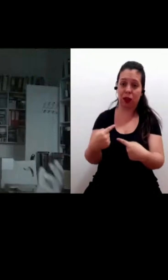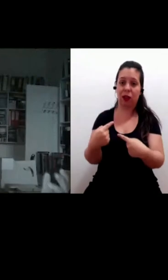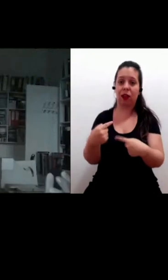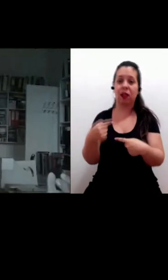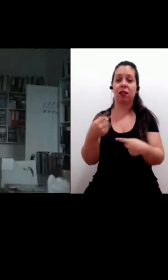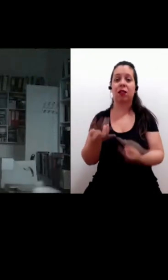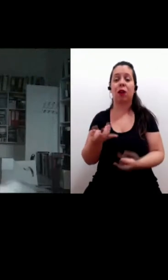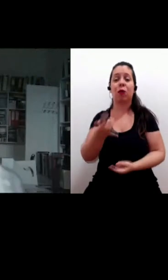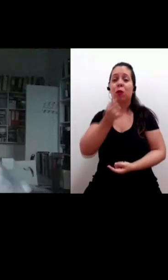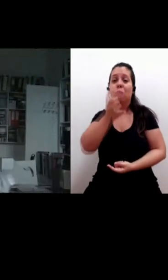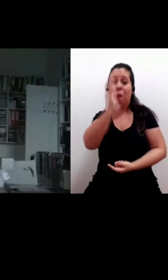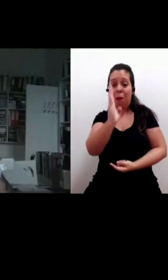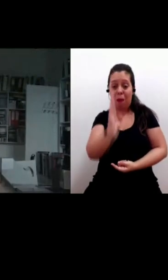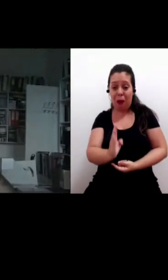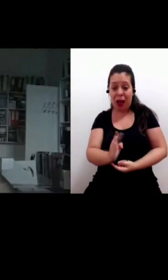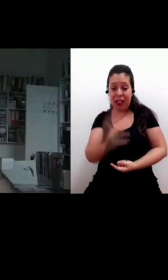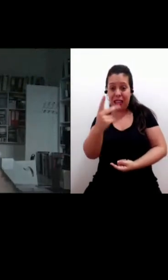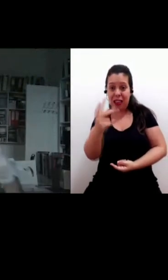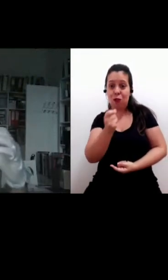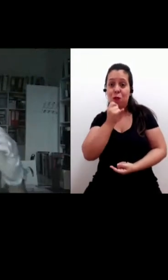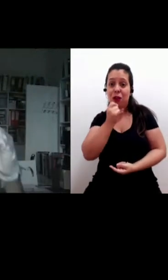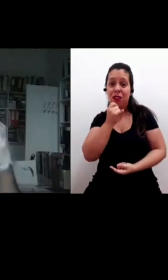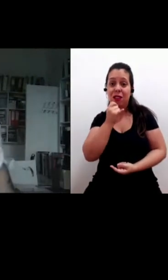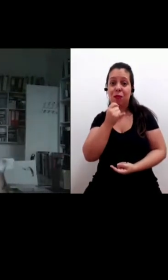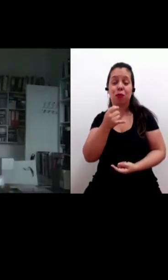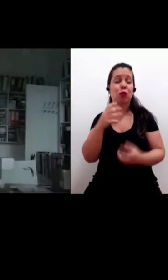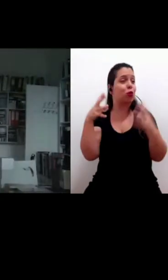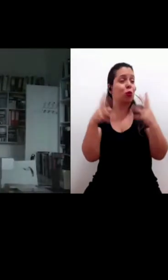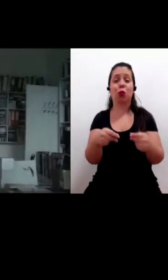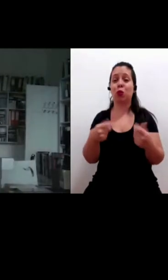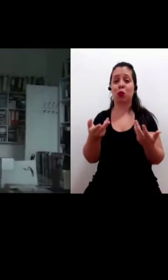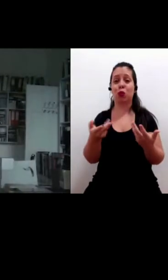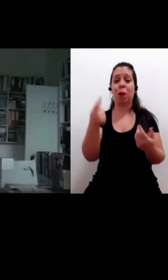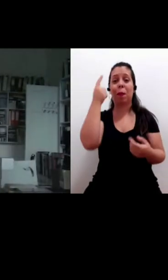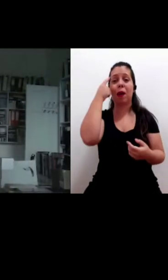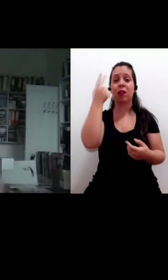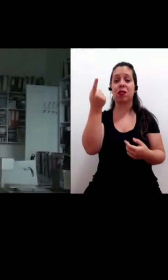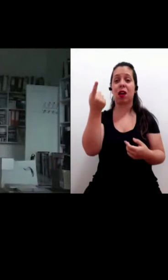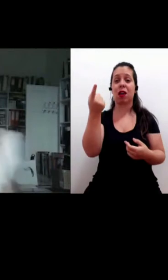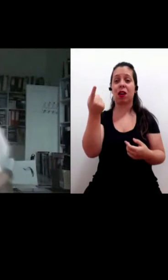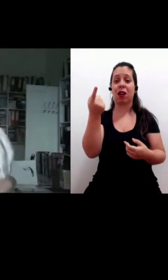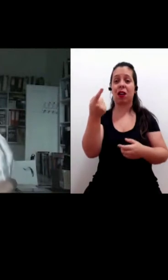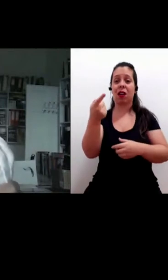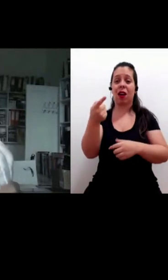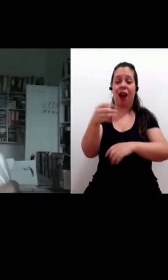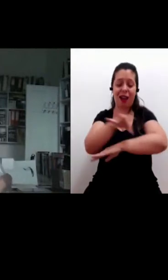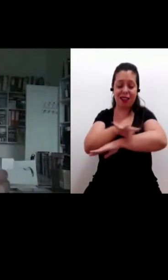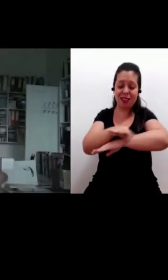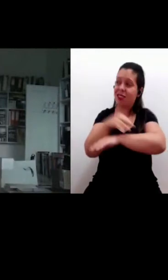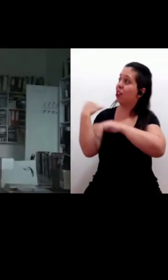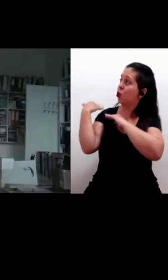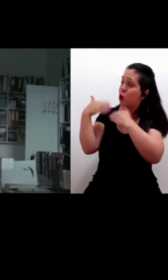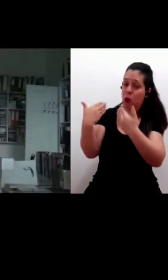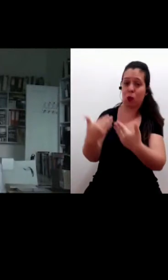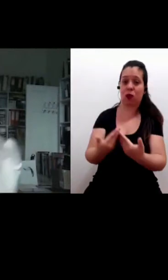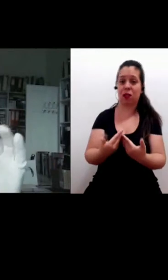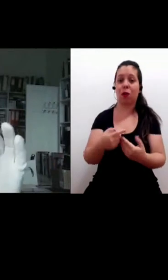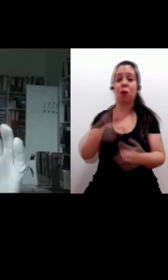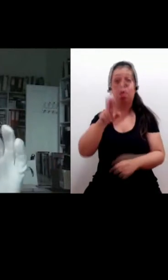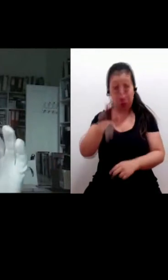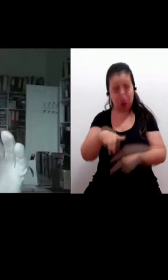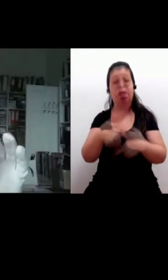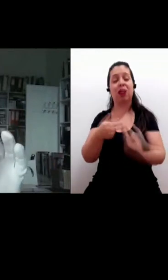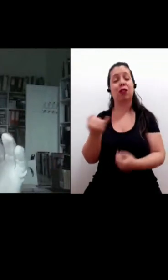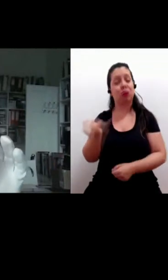and the architectural heritage, think of, you know, that's why it's so important that our politicians understand.